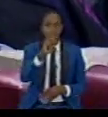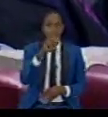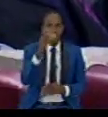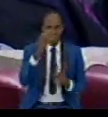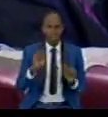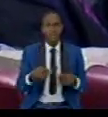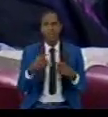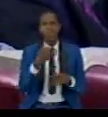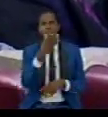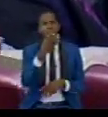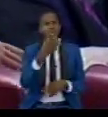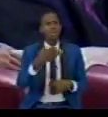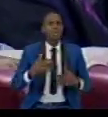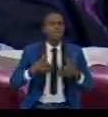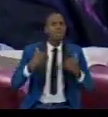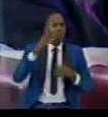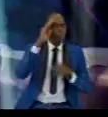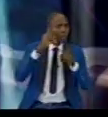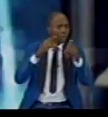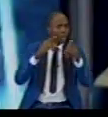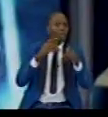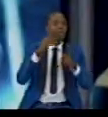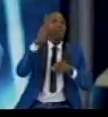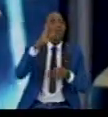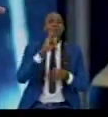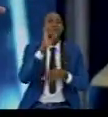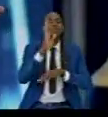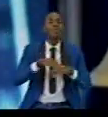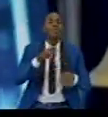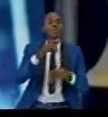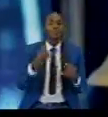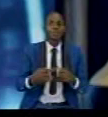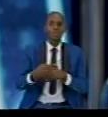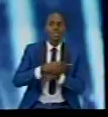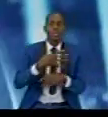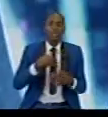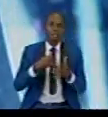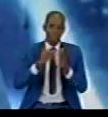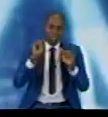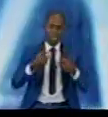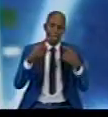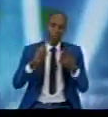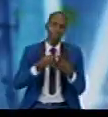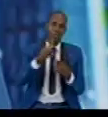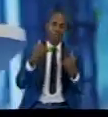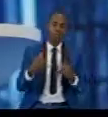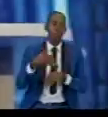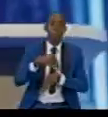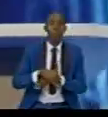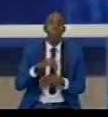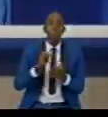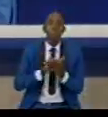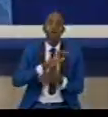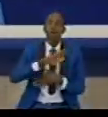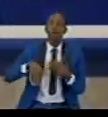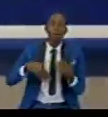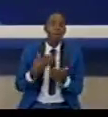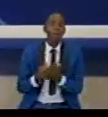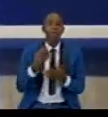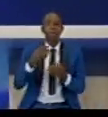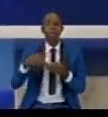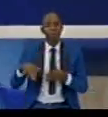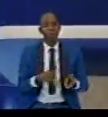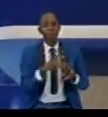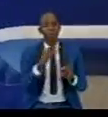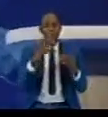young man there the Lord is calling you today and it can happen to you tonight that all the ways of Darkness shall